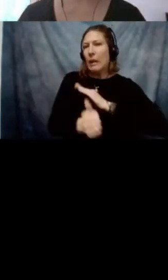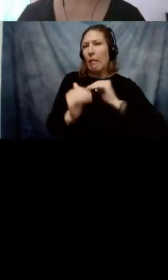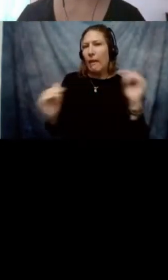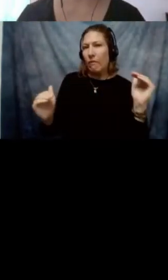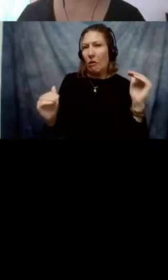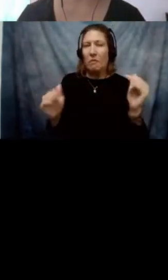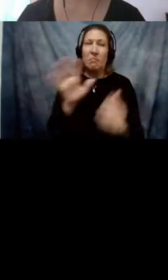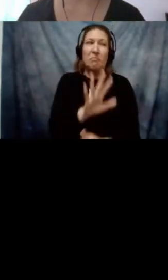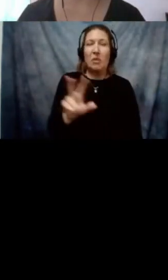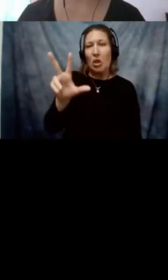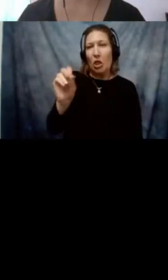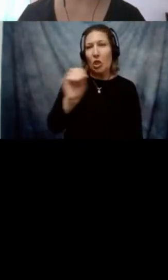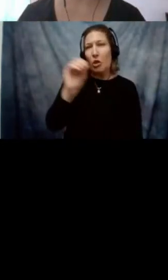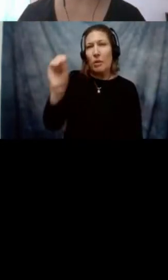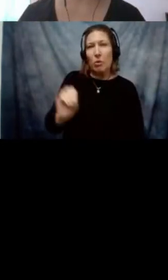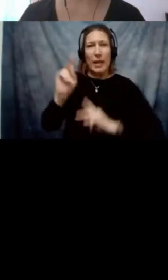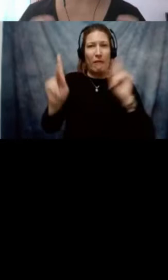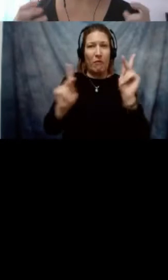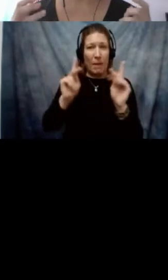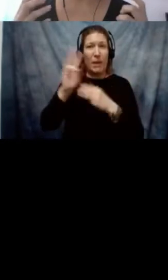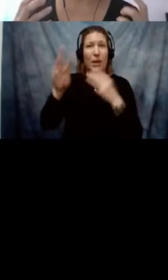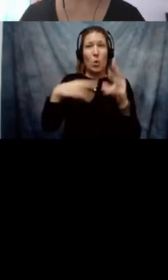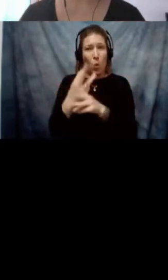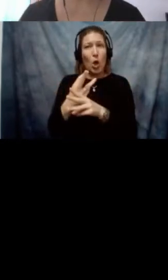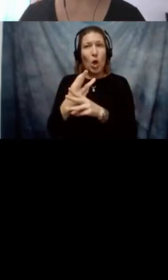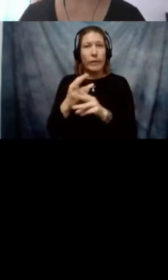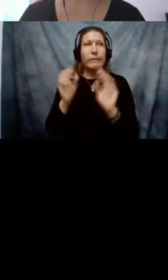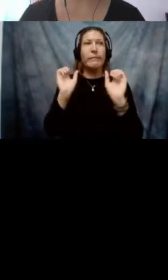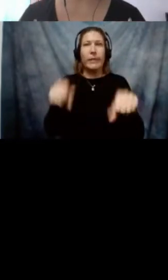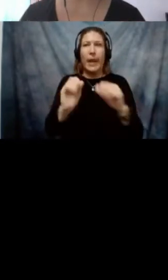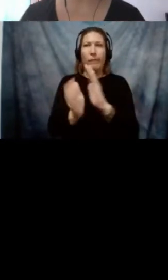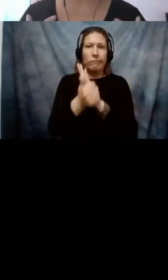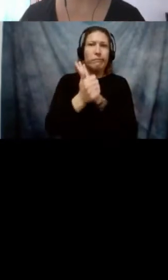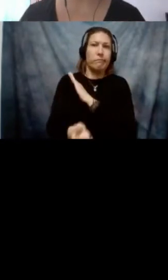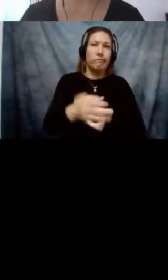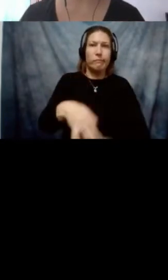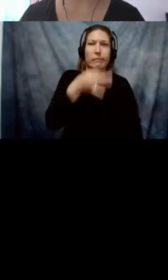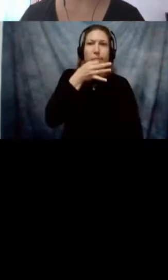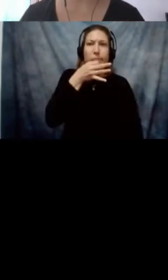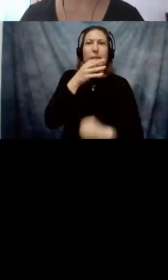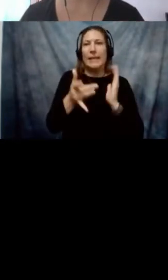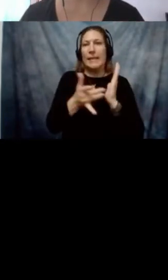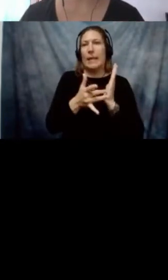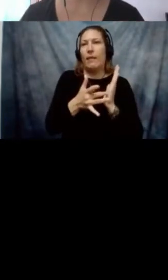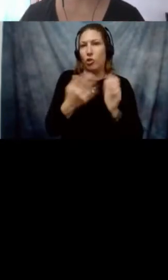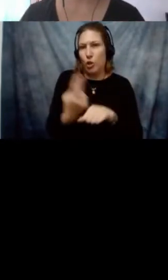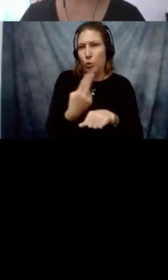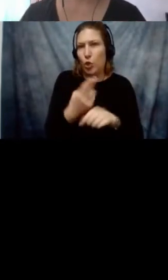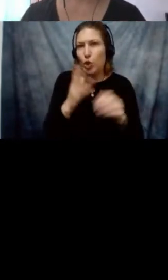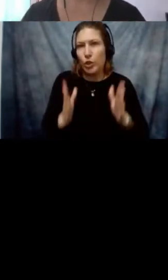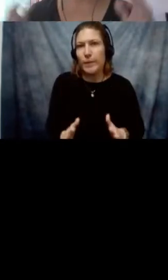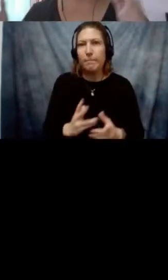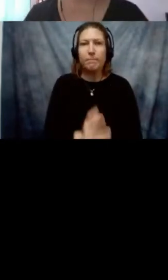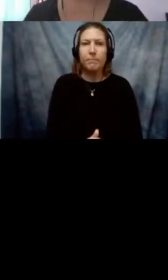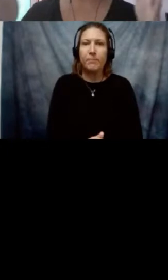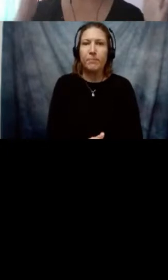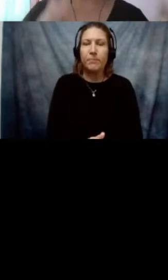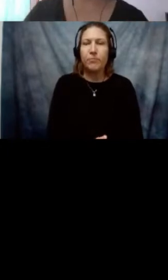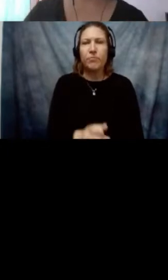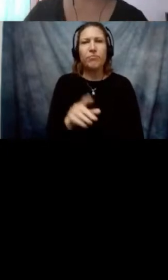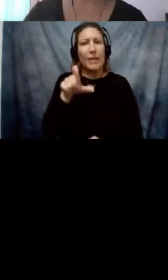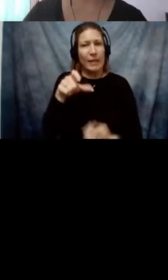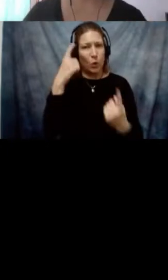of people in the population of the world who consider themselves to be very strong users of computers. And so we need to think about that